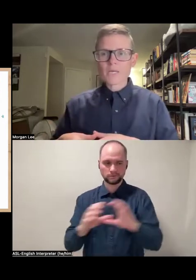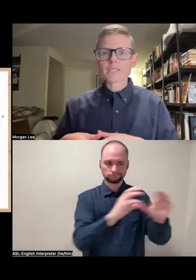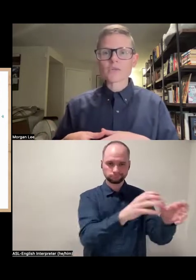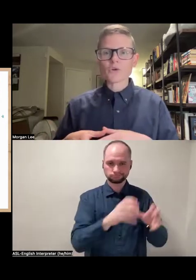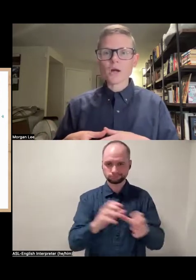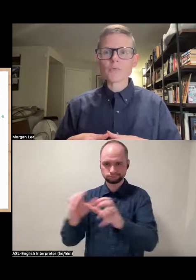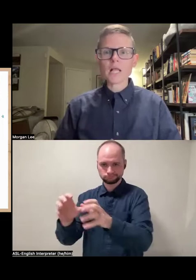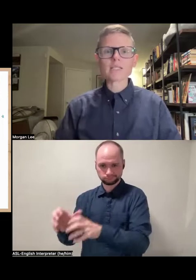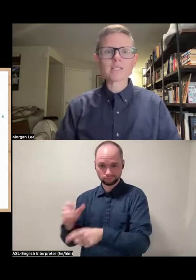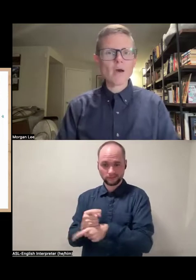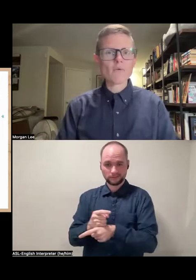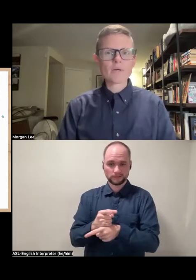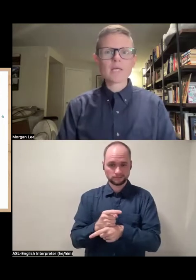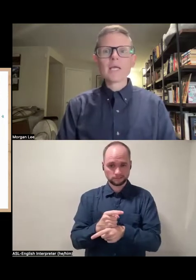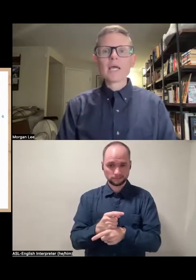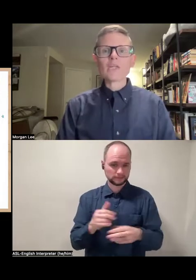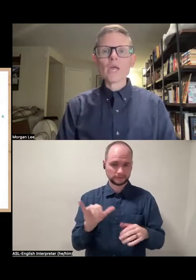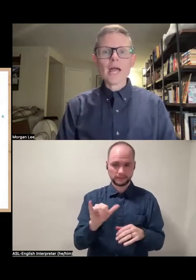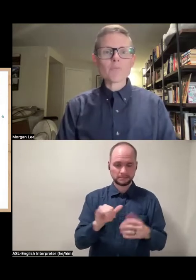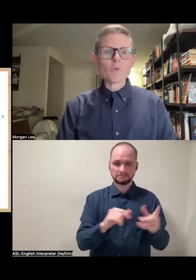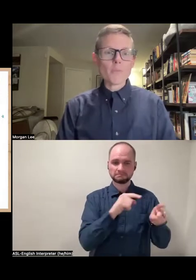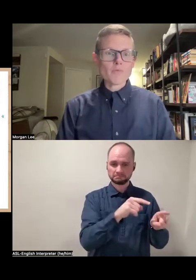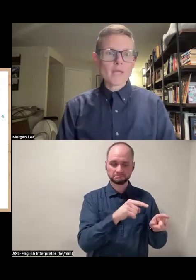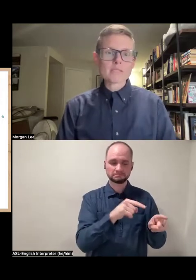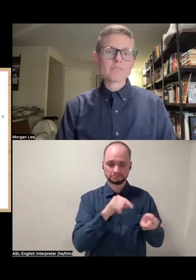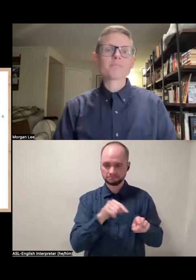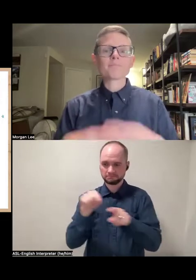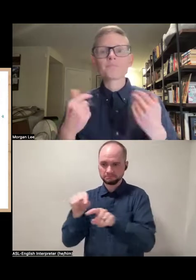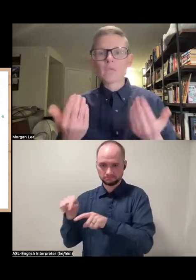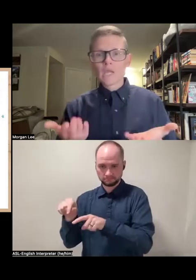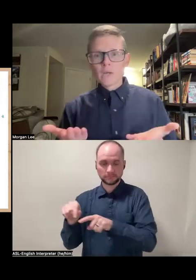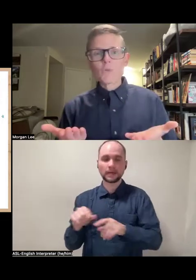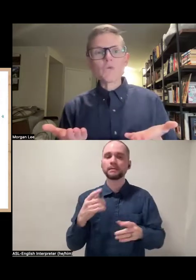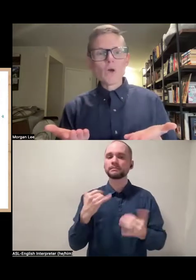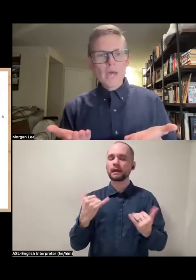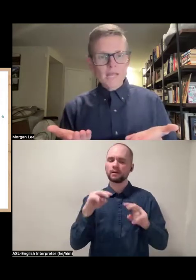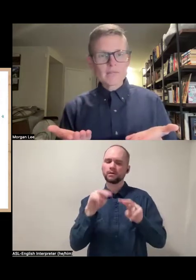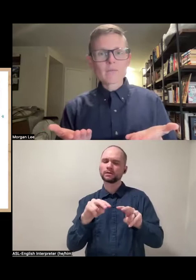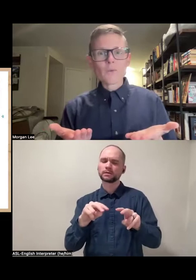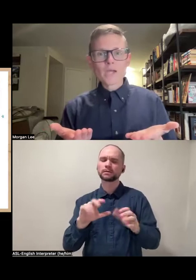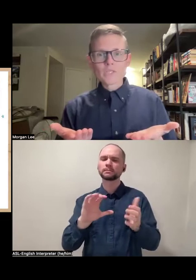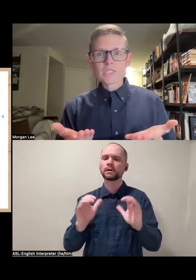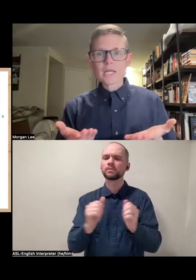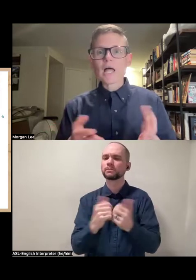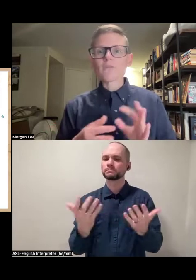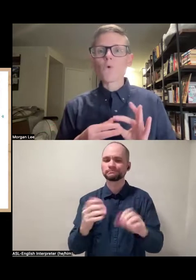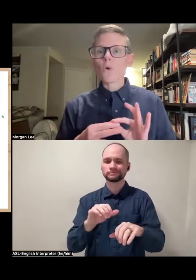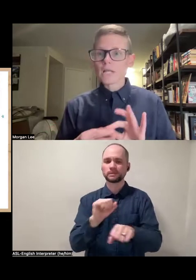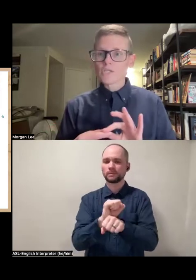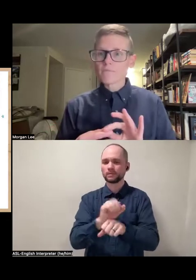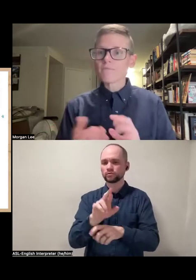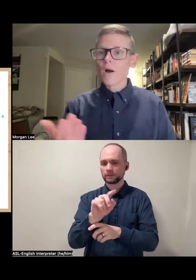positionalities that we considered a couple slides ago and looking at employment rates. When you look at it, you actually see a